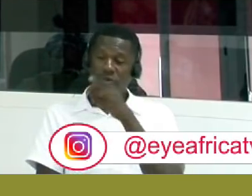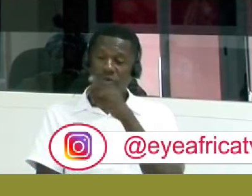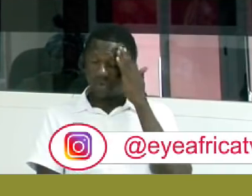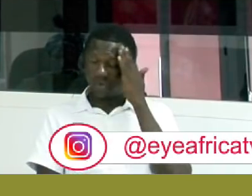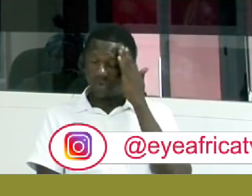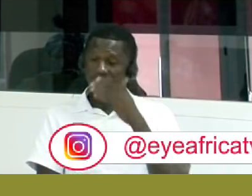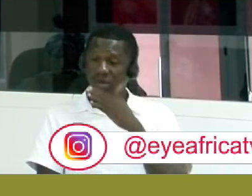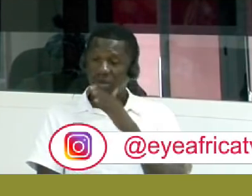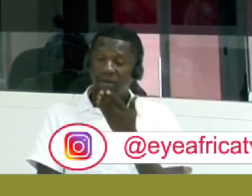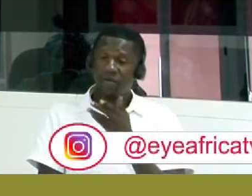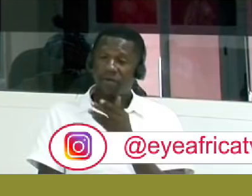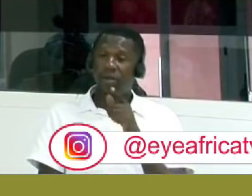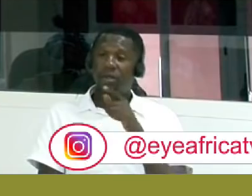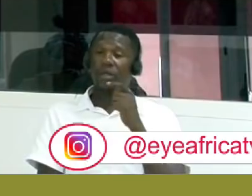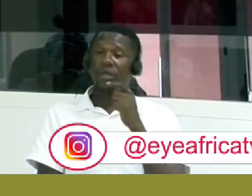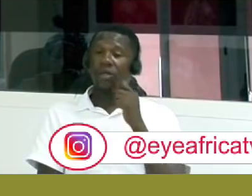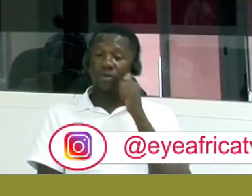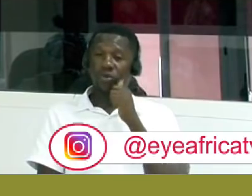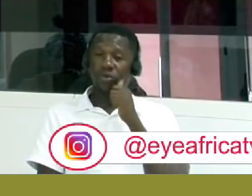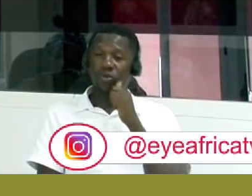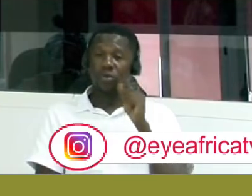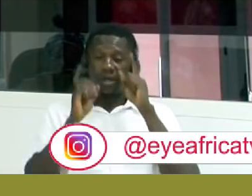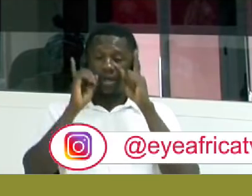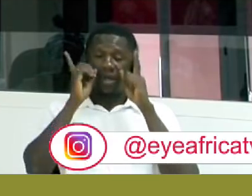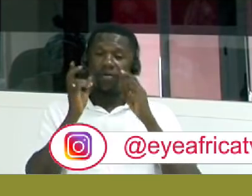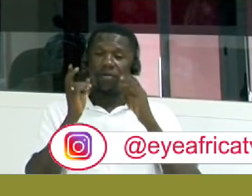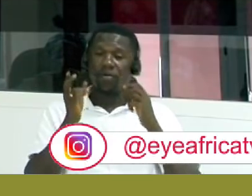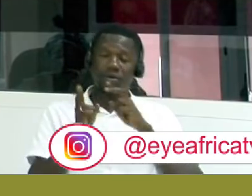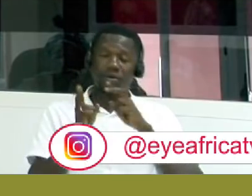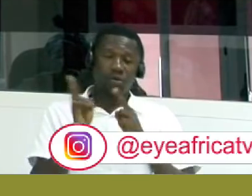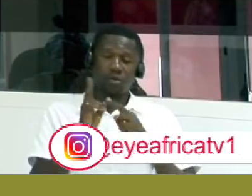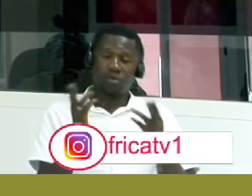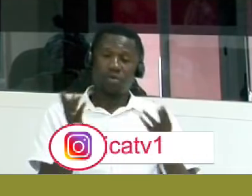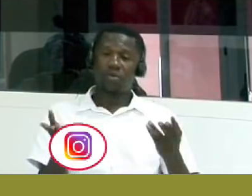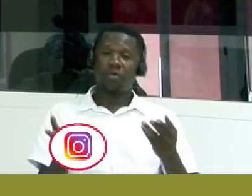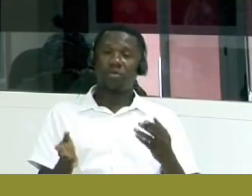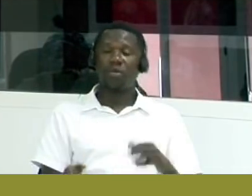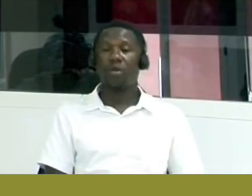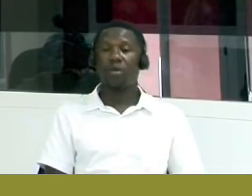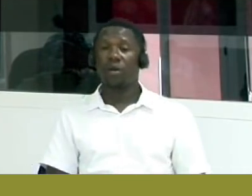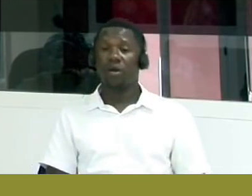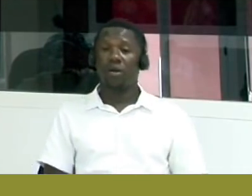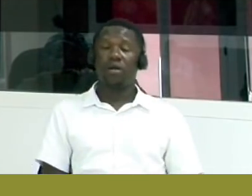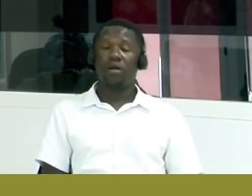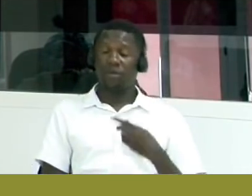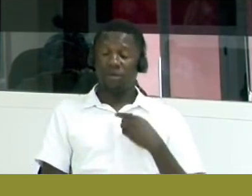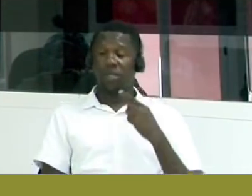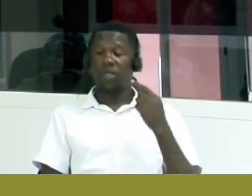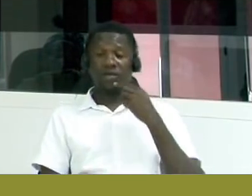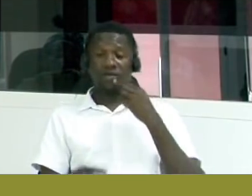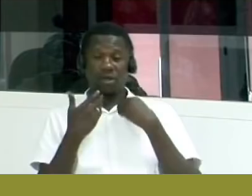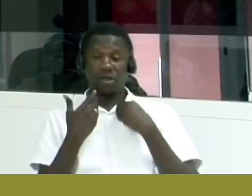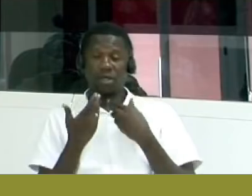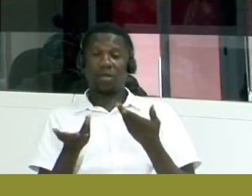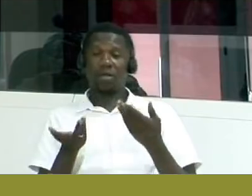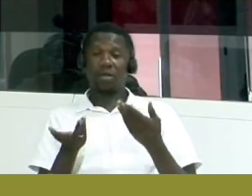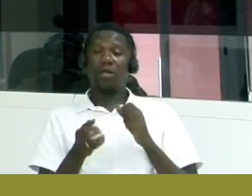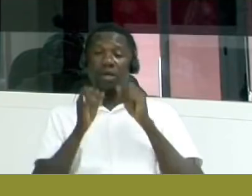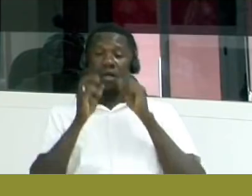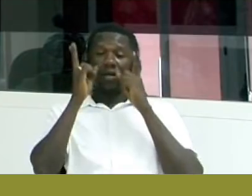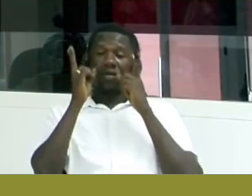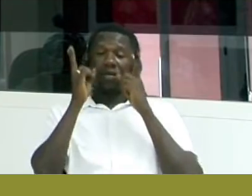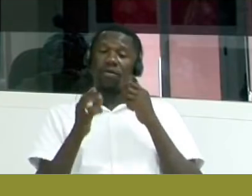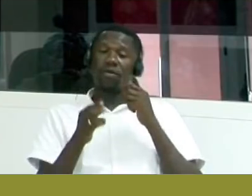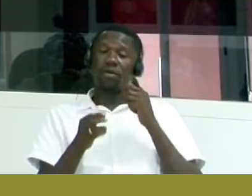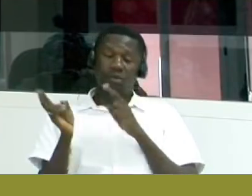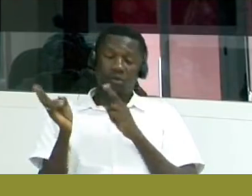do you know whether they used live ammunition? If I say I know, I'll be lying. I am assuming from the information I got that live ammunition was used. Otherwise, there would have been no